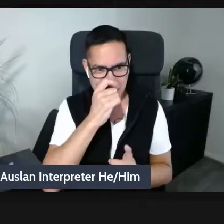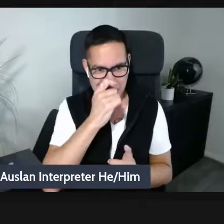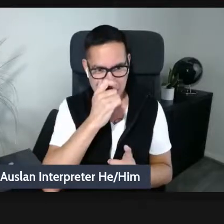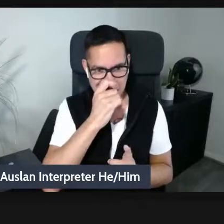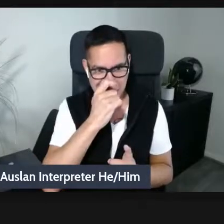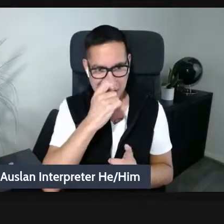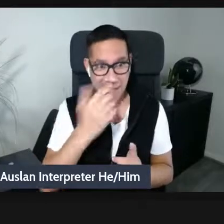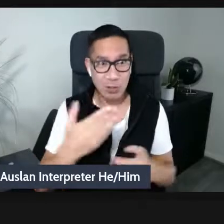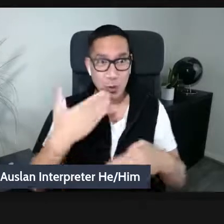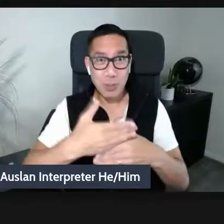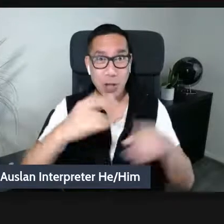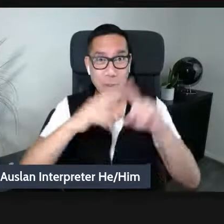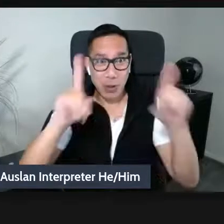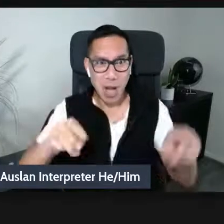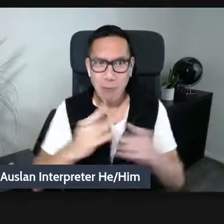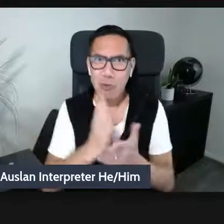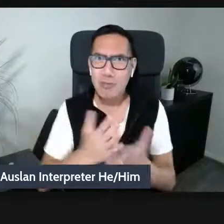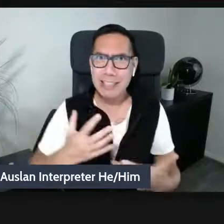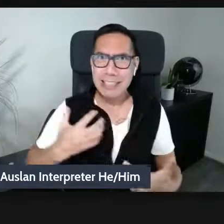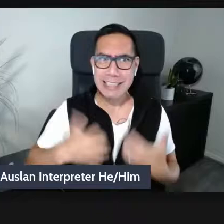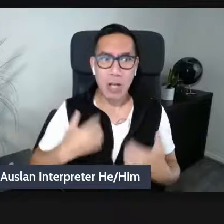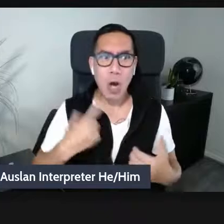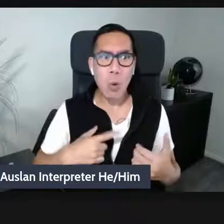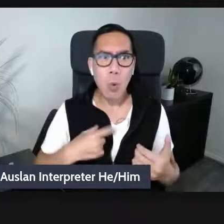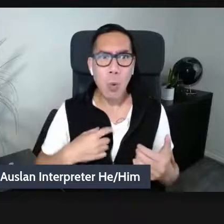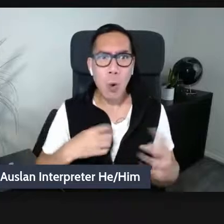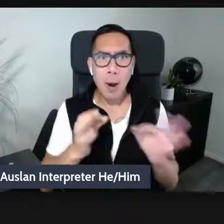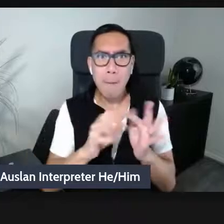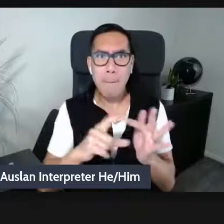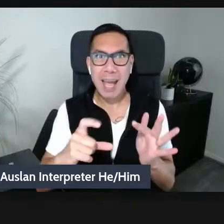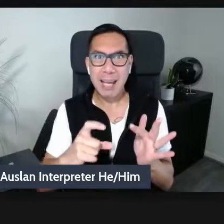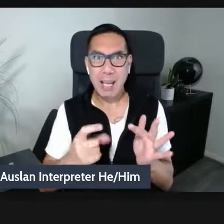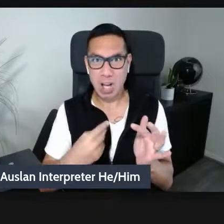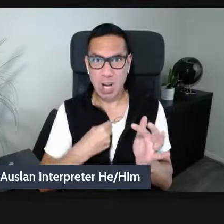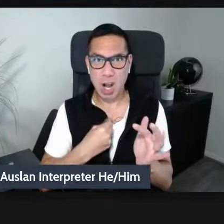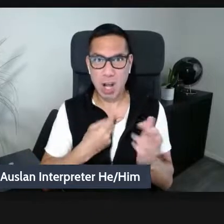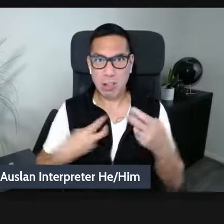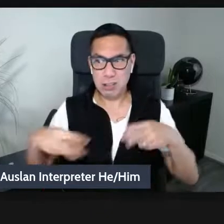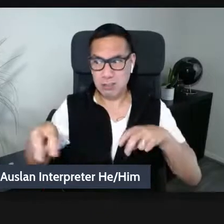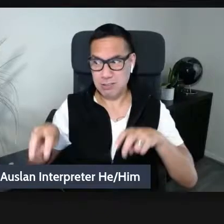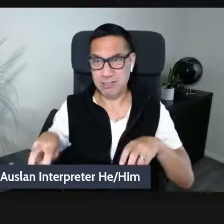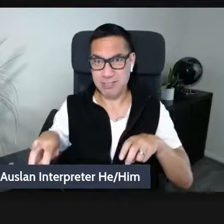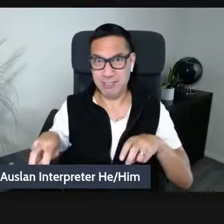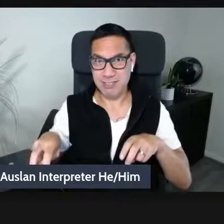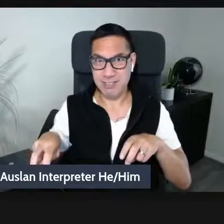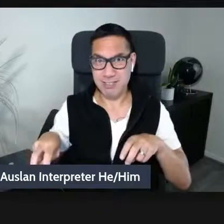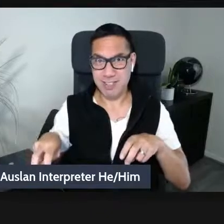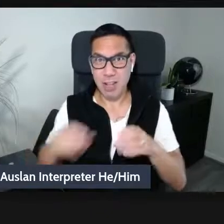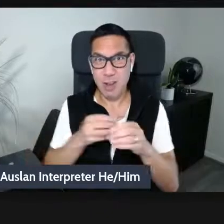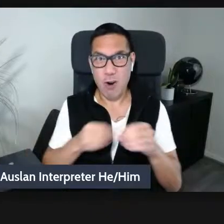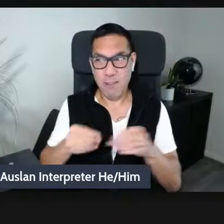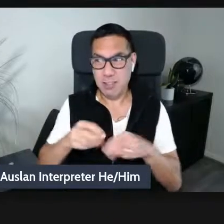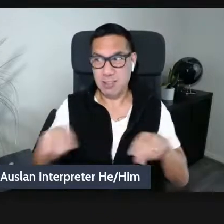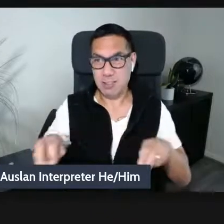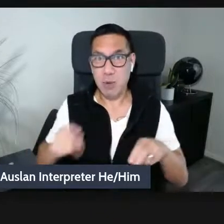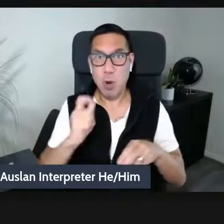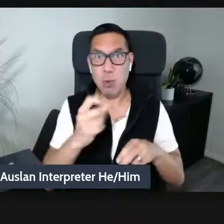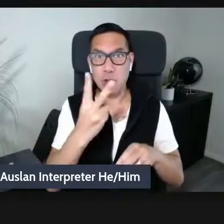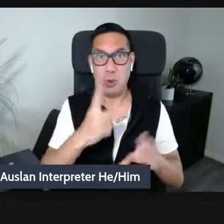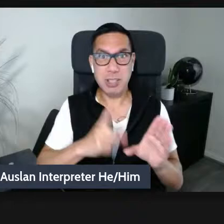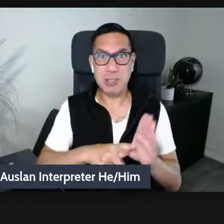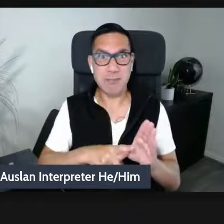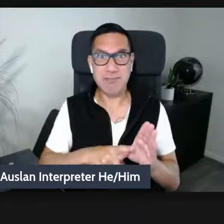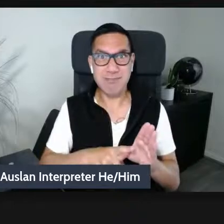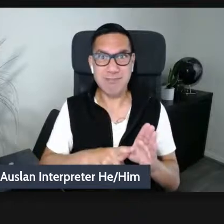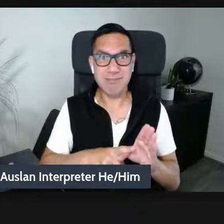I'm excited because Beck and I sit next to each other in the office, except we just haven't been able to for nearly 2 years. So it's nice to see you, mate. Hey, Jill,